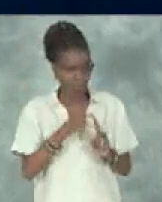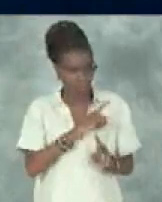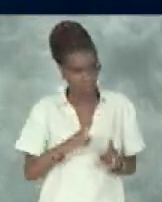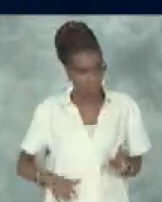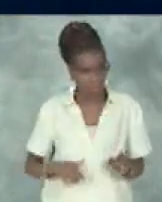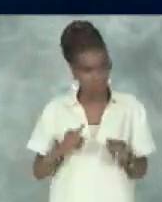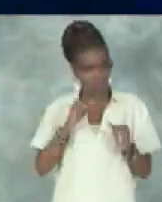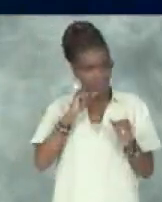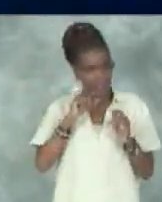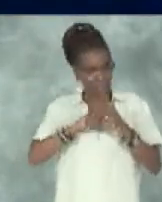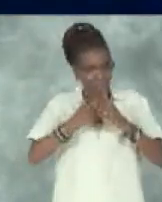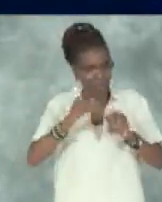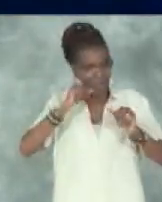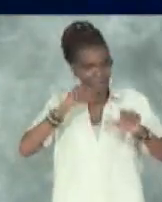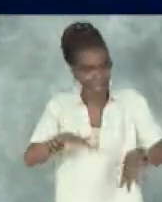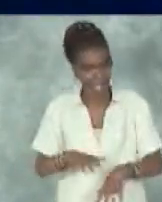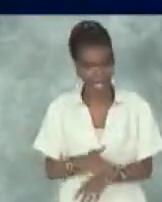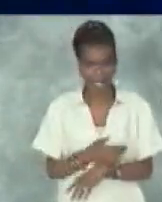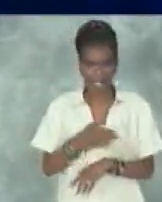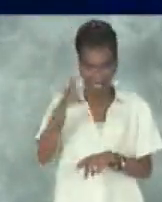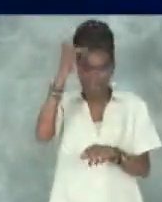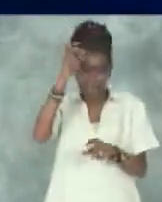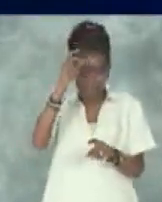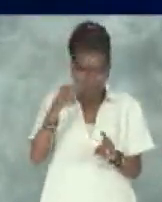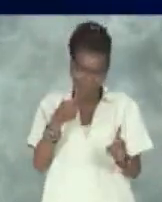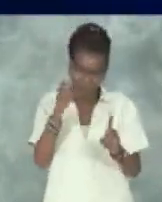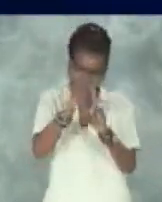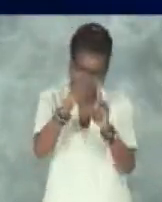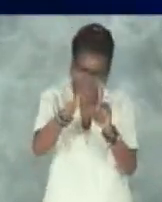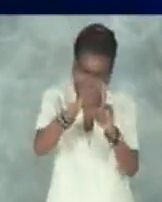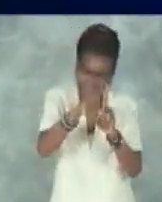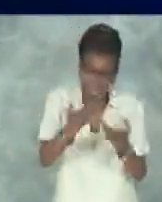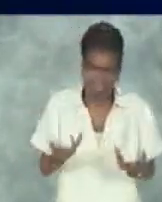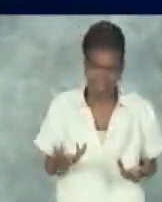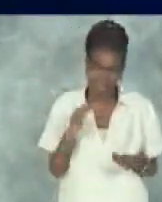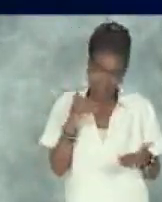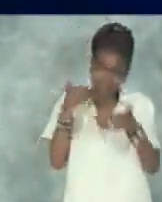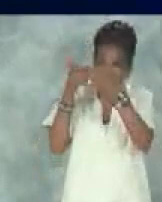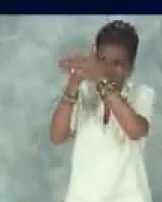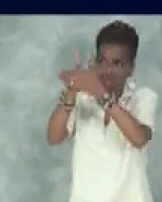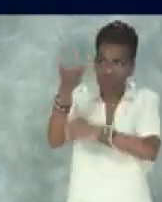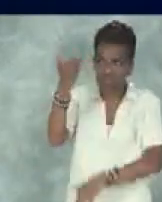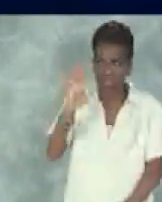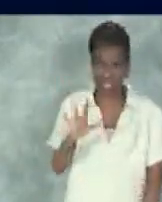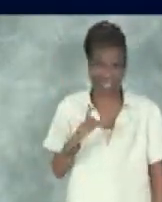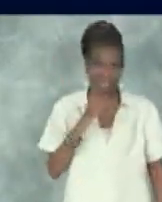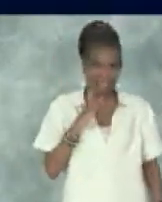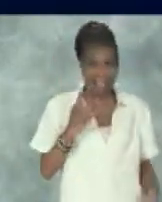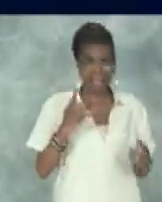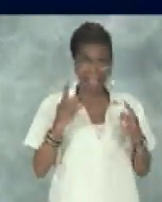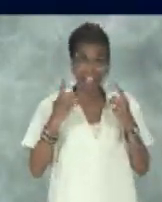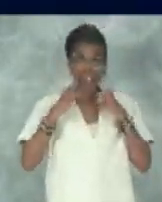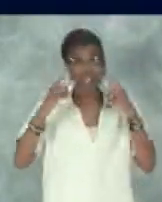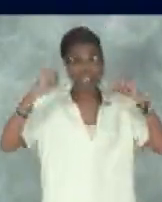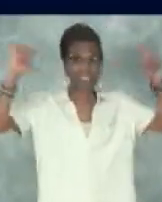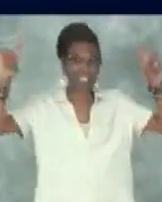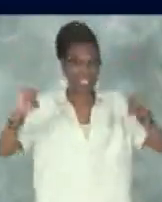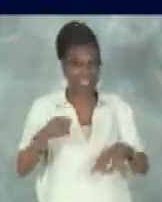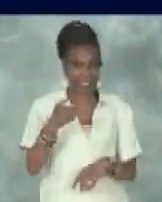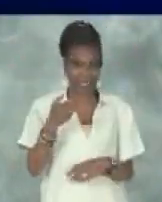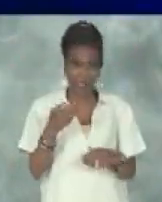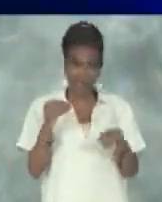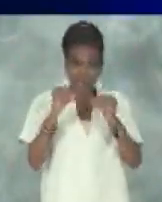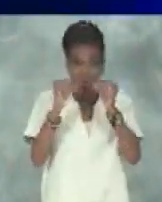starts blessing, the devil is going to start messing. You need to know the closer you get to your glory, the more you will fall